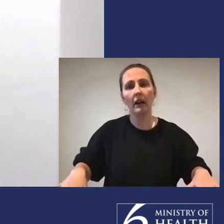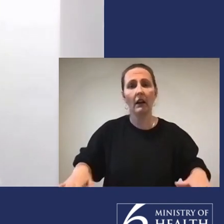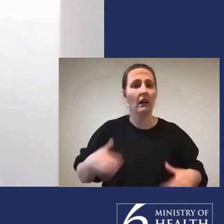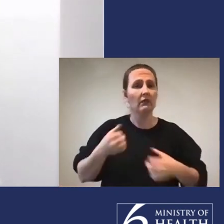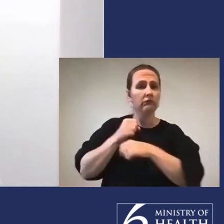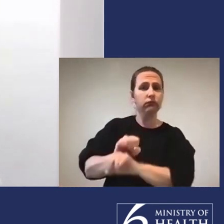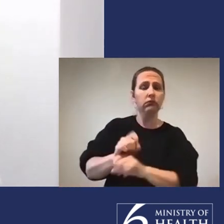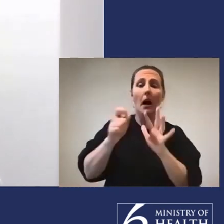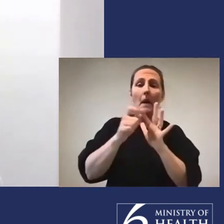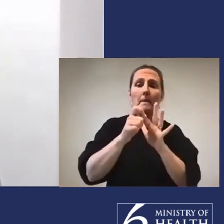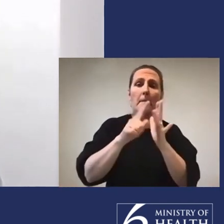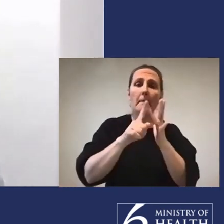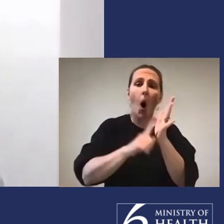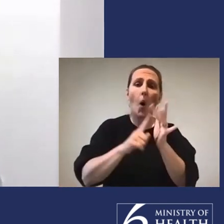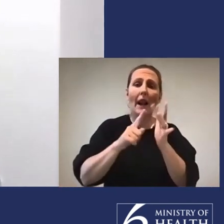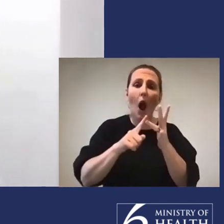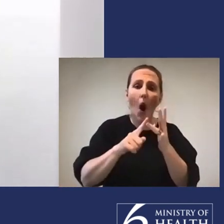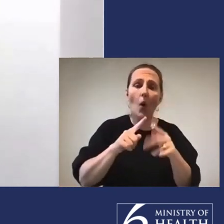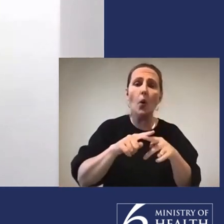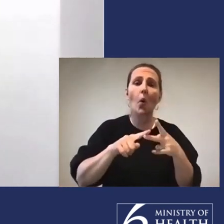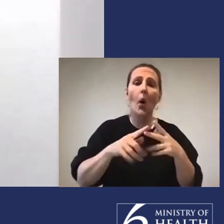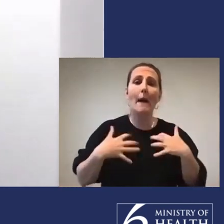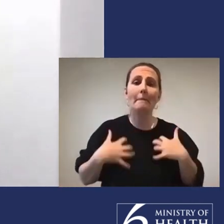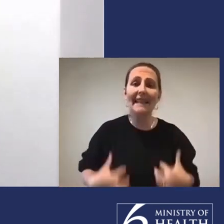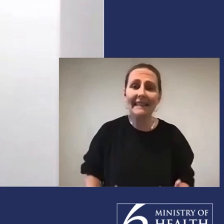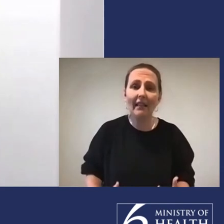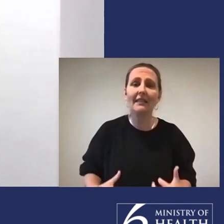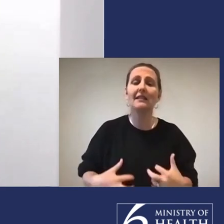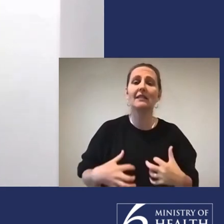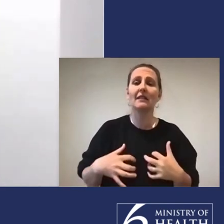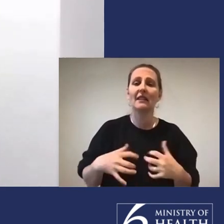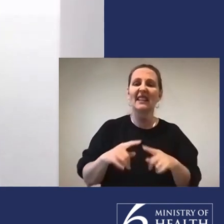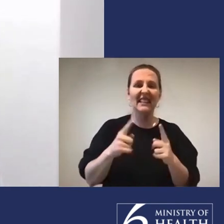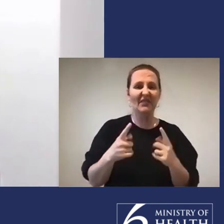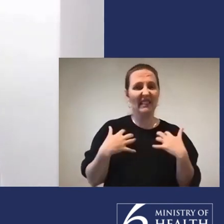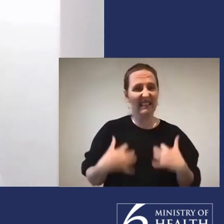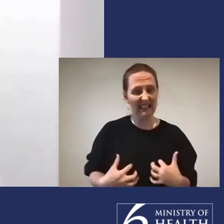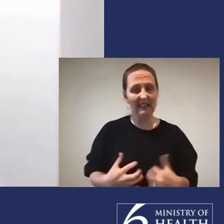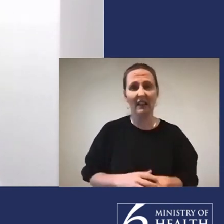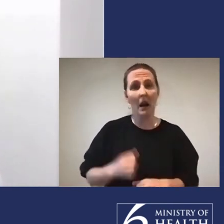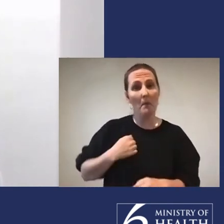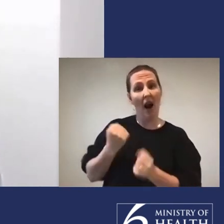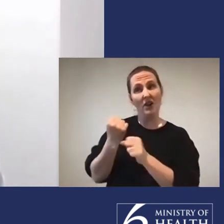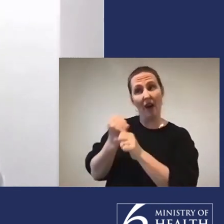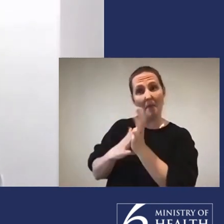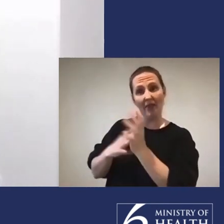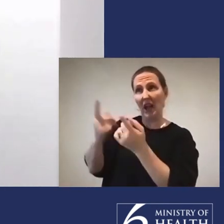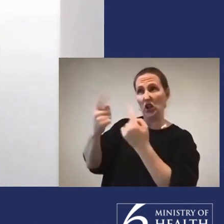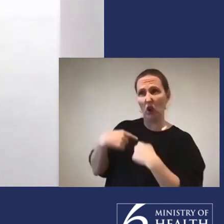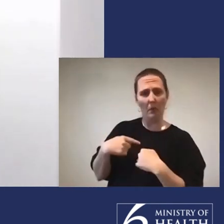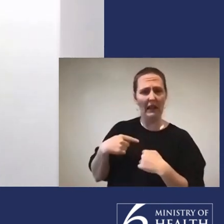measles. I came from my nana telling me about how horrific it was. So it was a really simple decision for